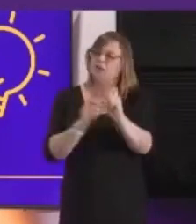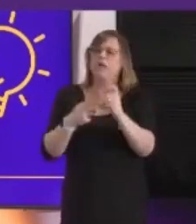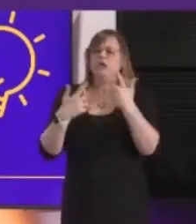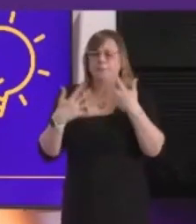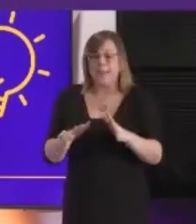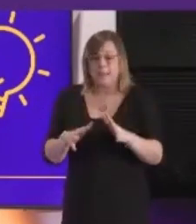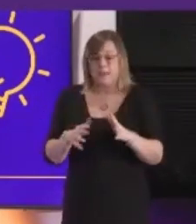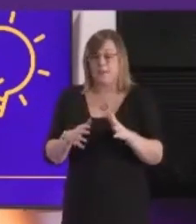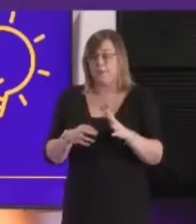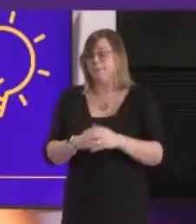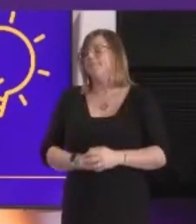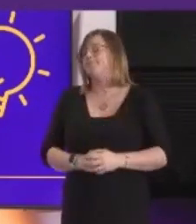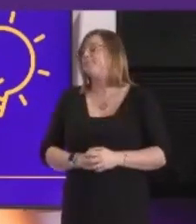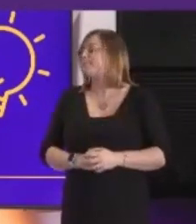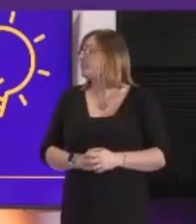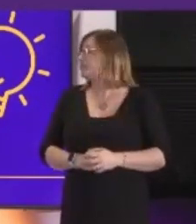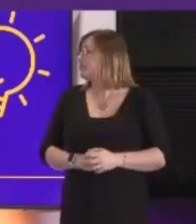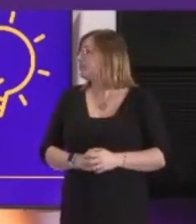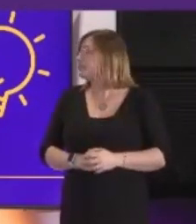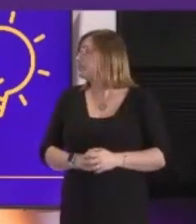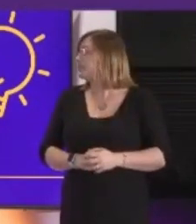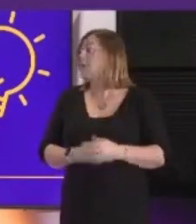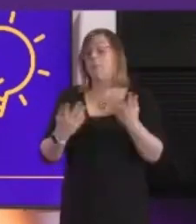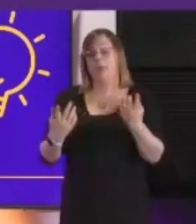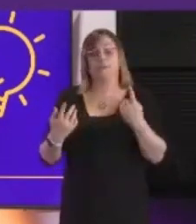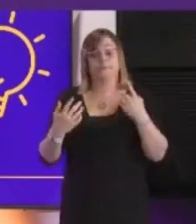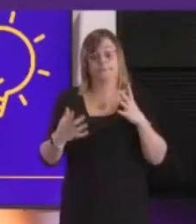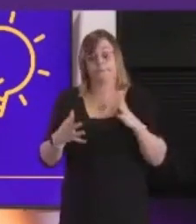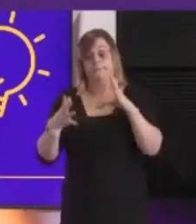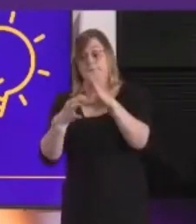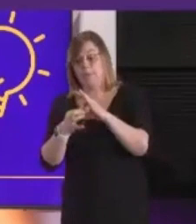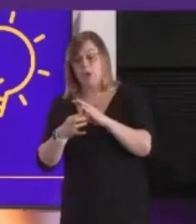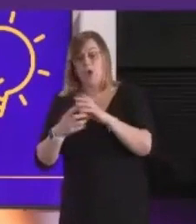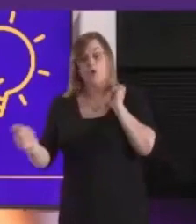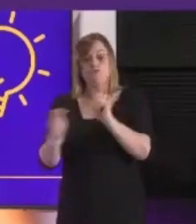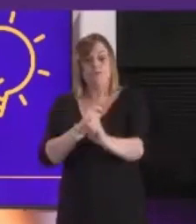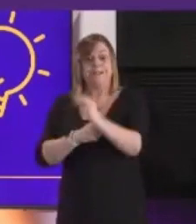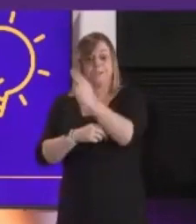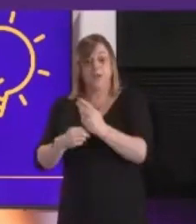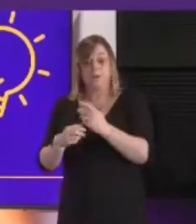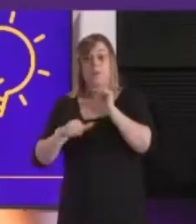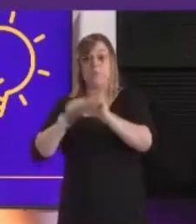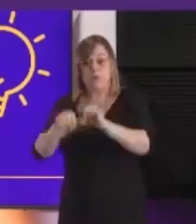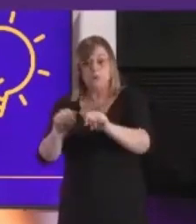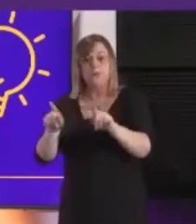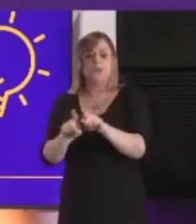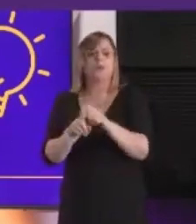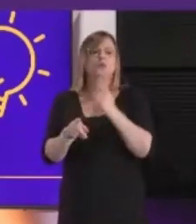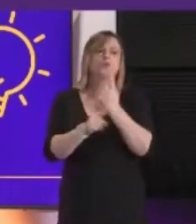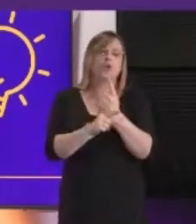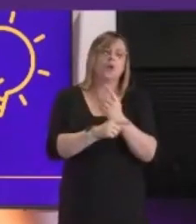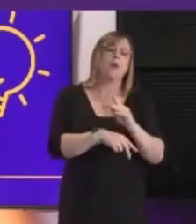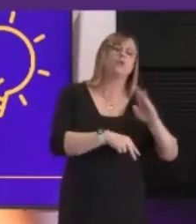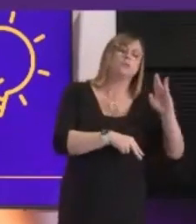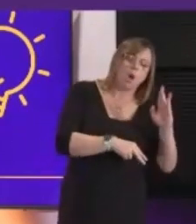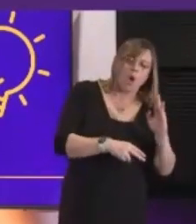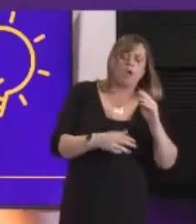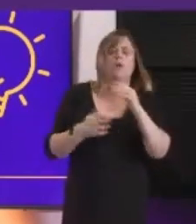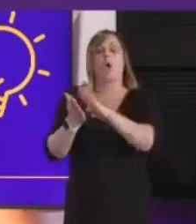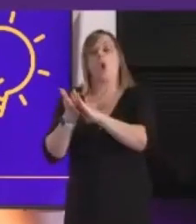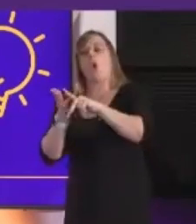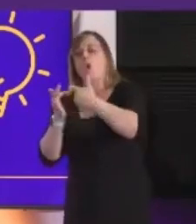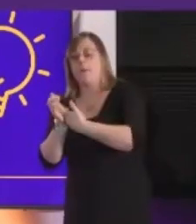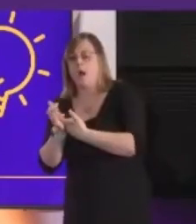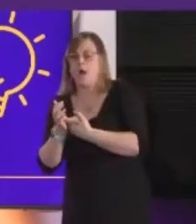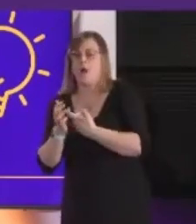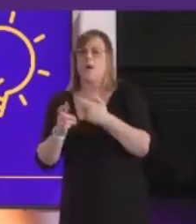the socialization of a lot of things. And it coincided with a big redesign of that whole process. So we're talking about Spock and Homer, and there's a bit of